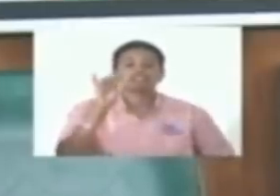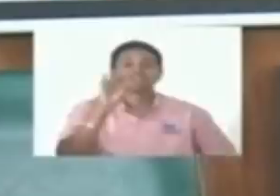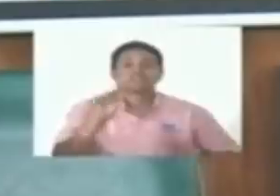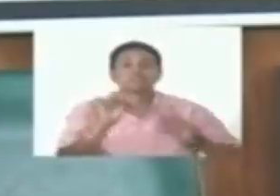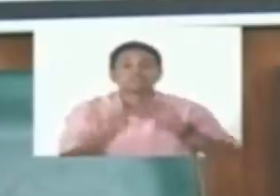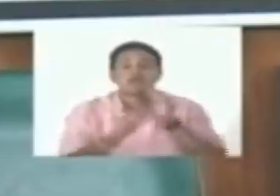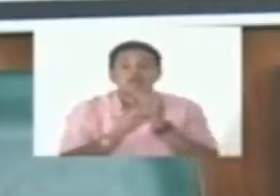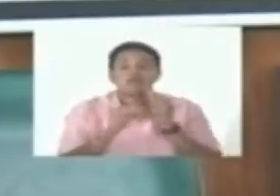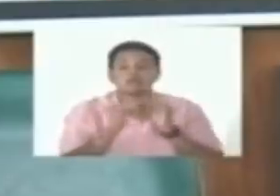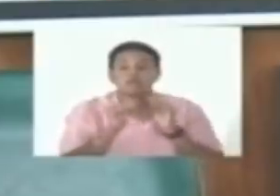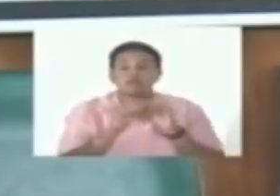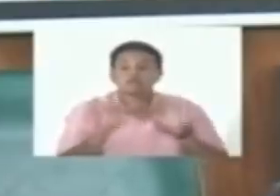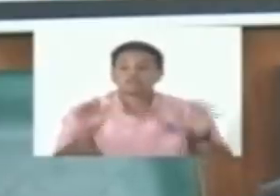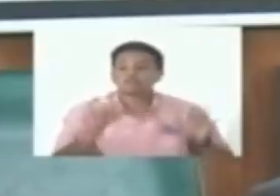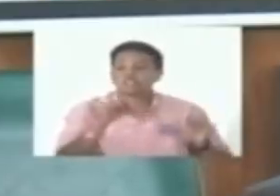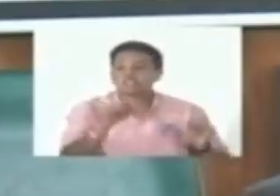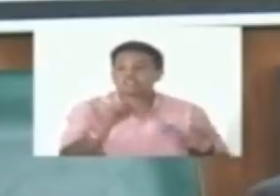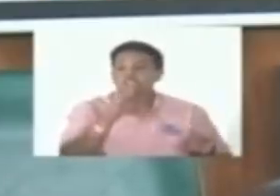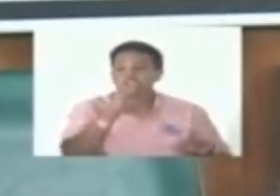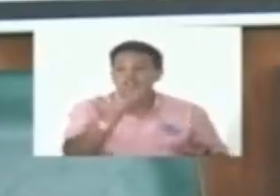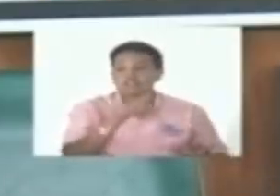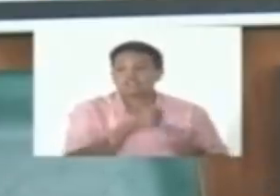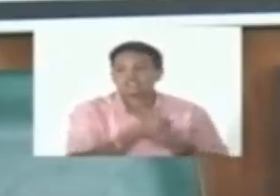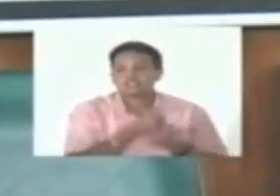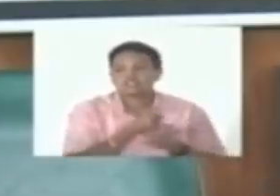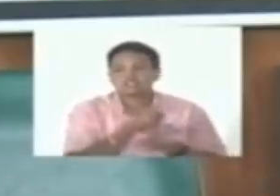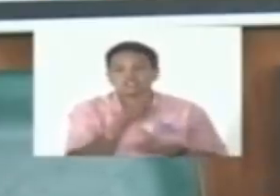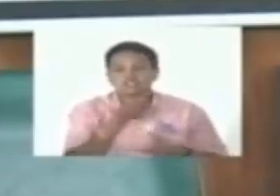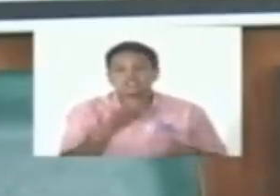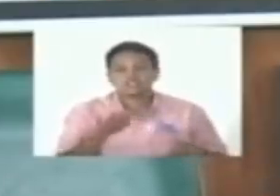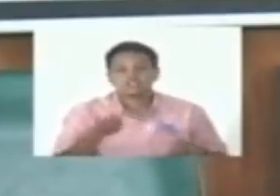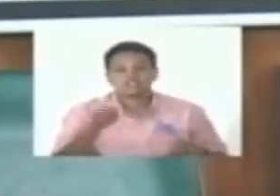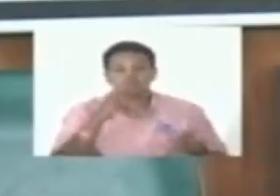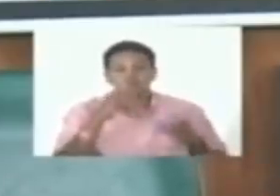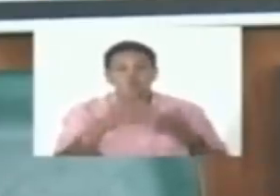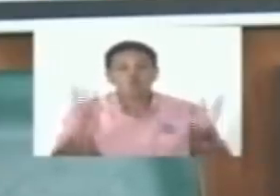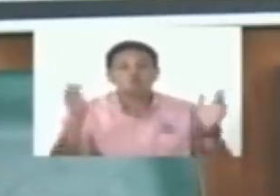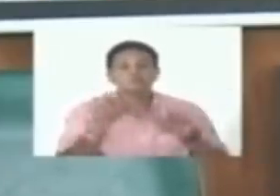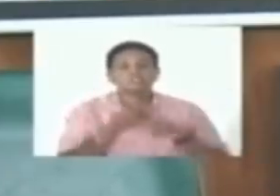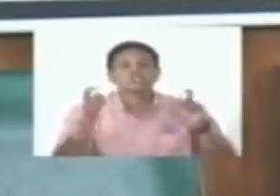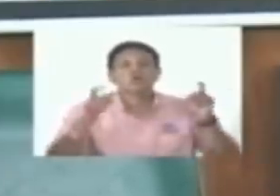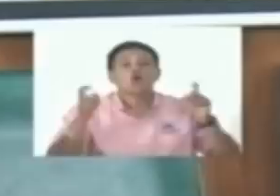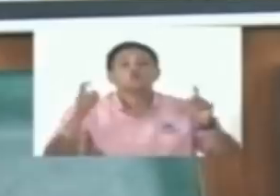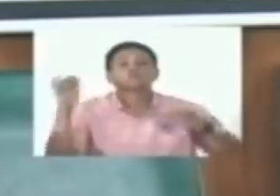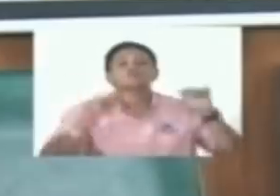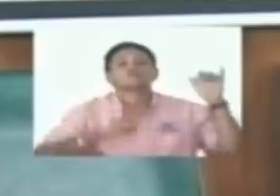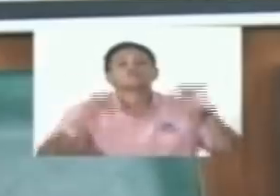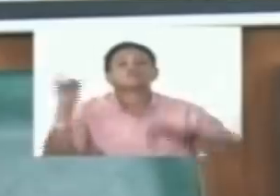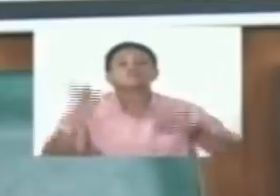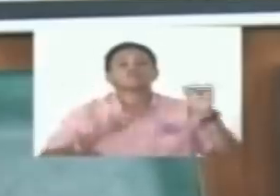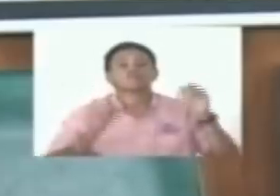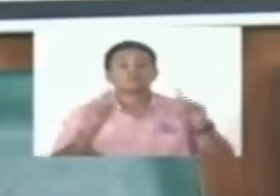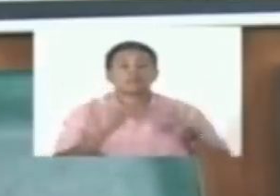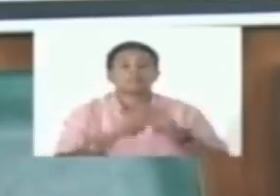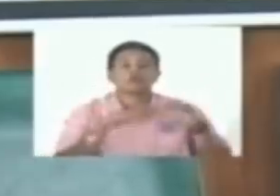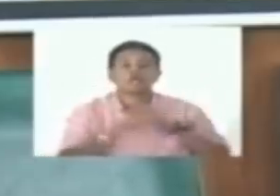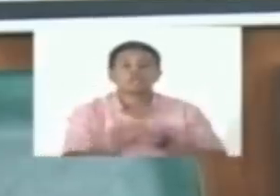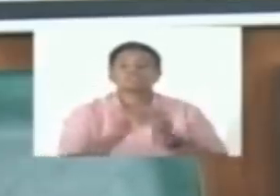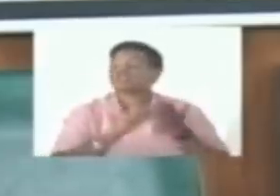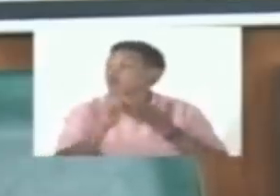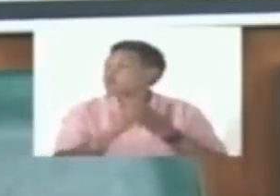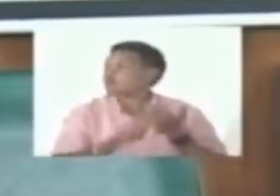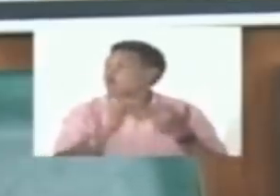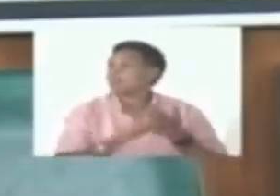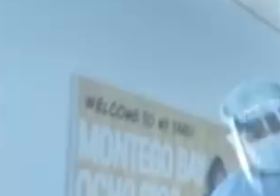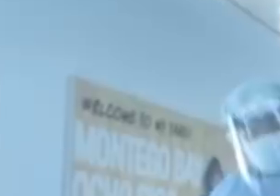cases. This has been since the borders were reopened to the controlled re-entry and entry program